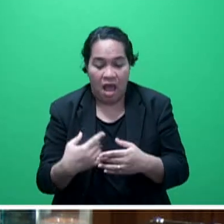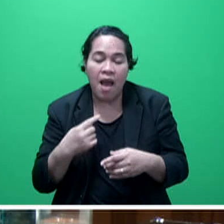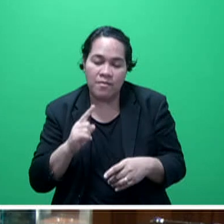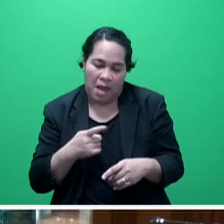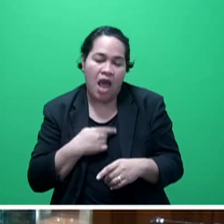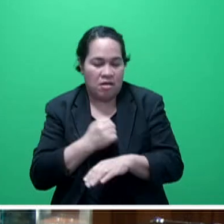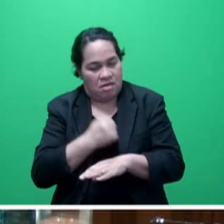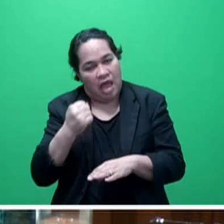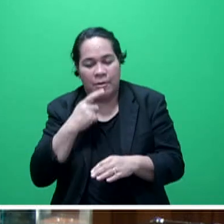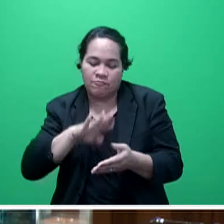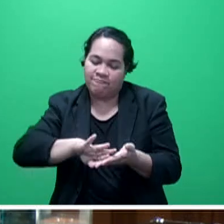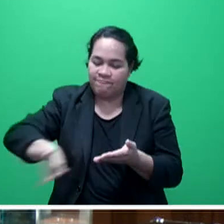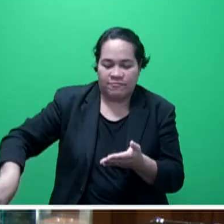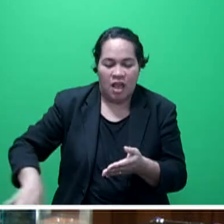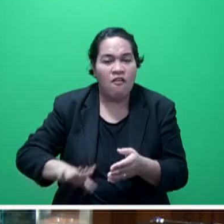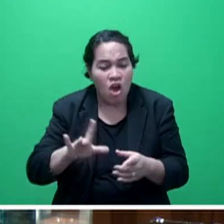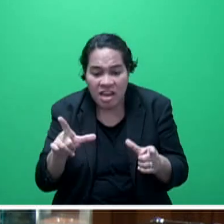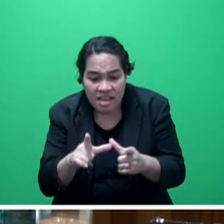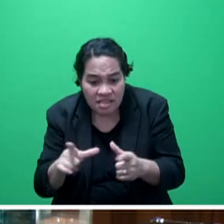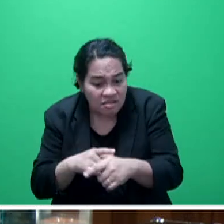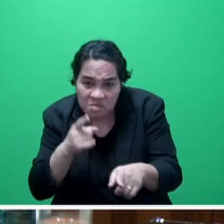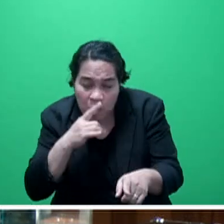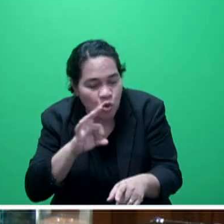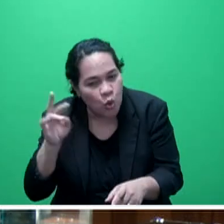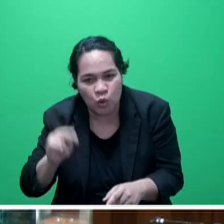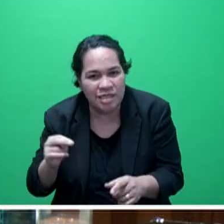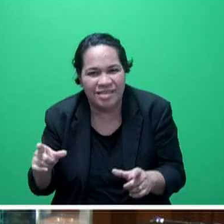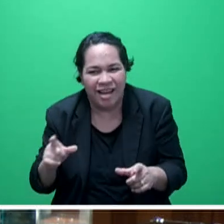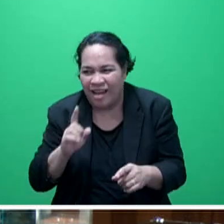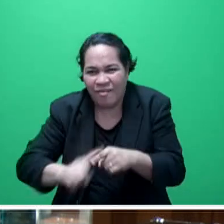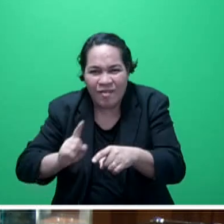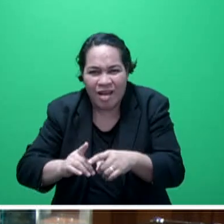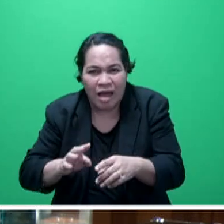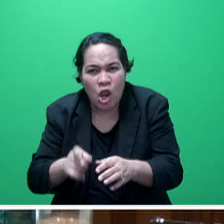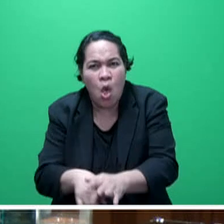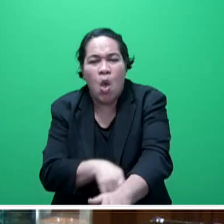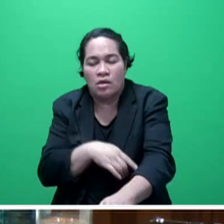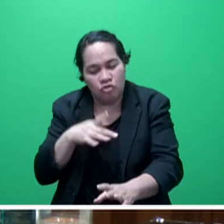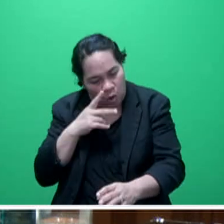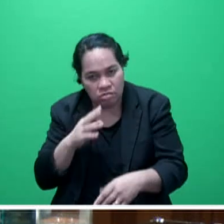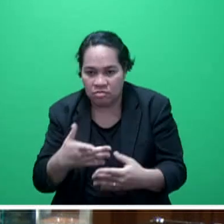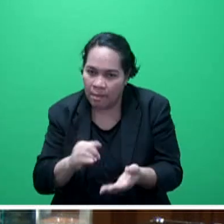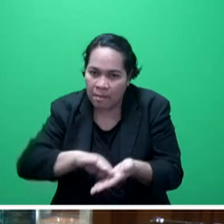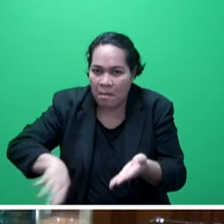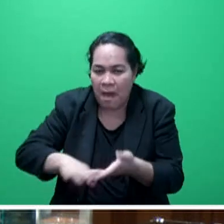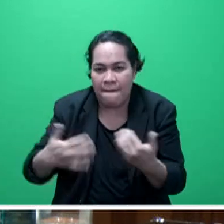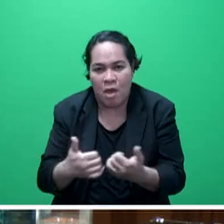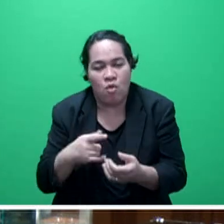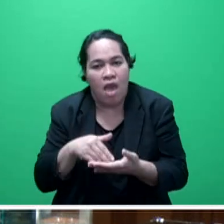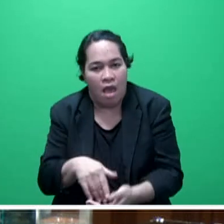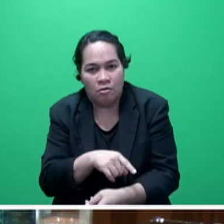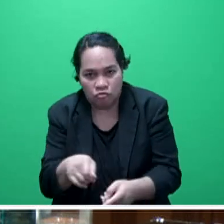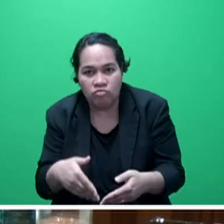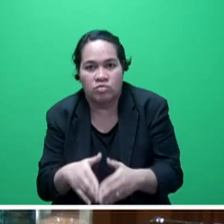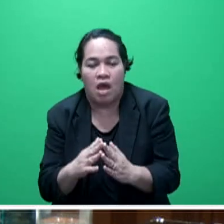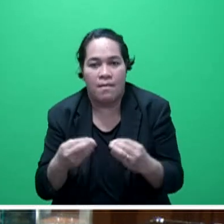need for business license to start a business. We know that businesses drive the economy, and today more than ever, we need